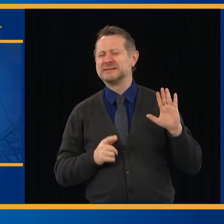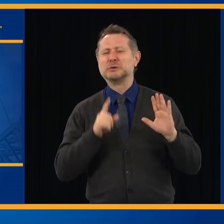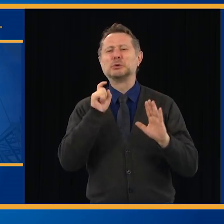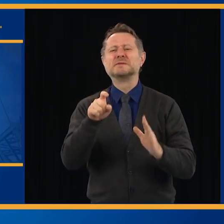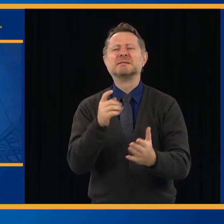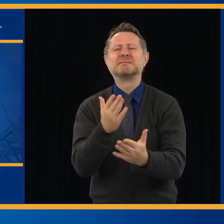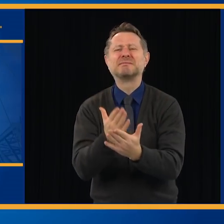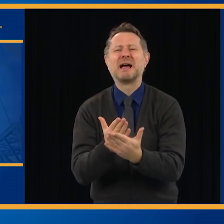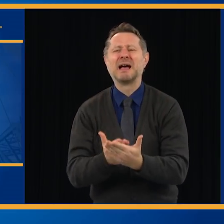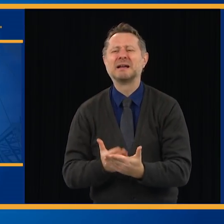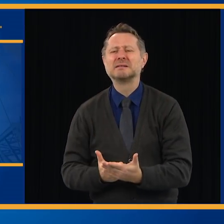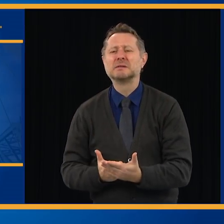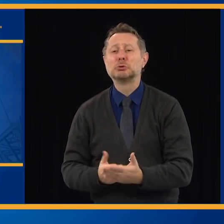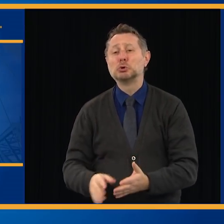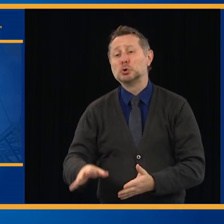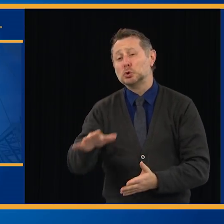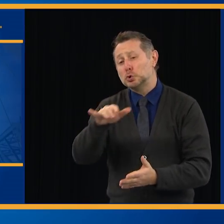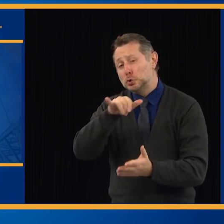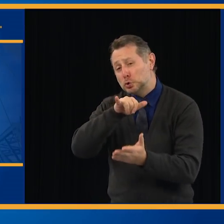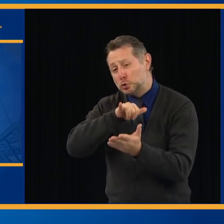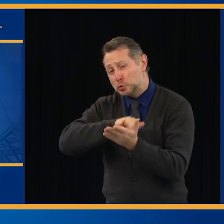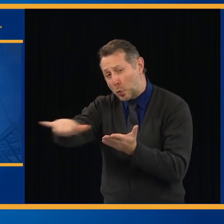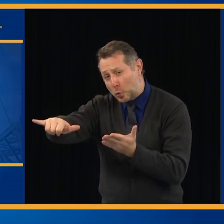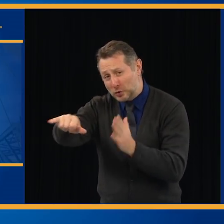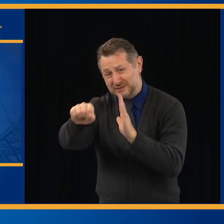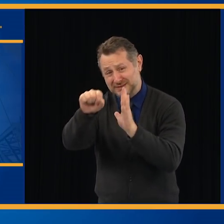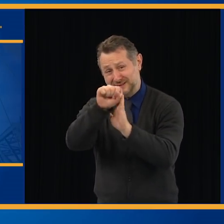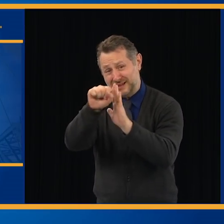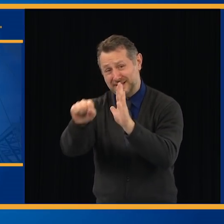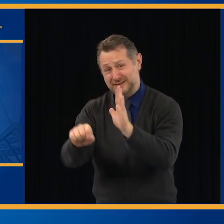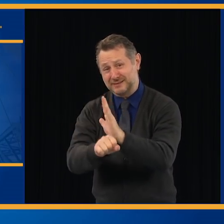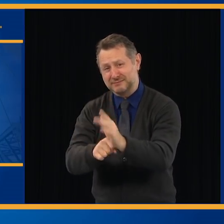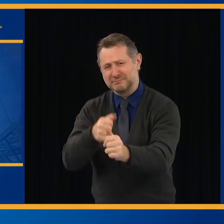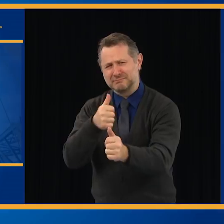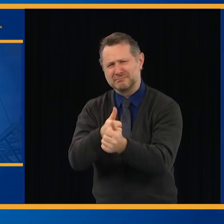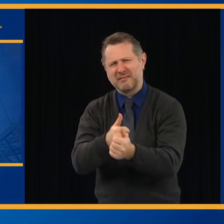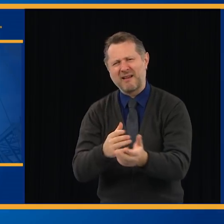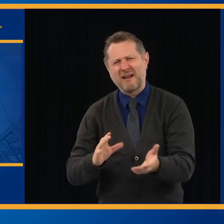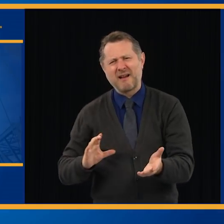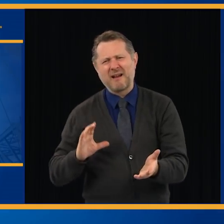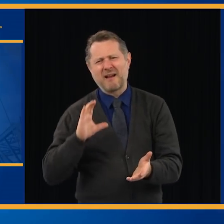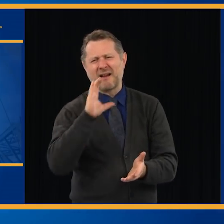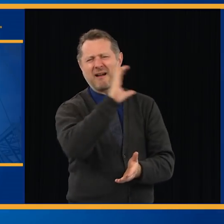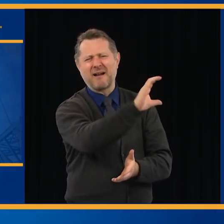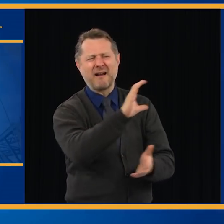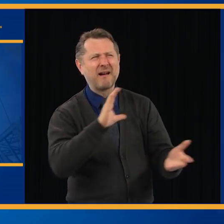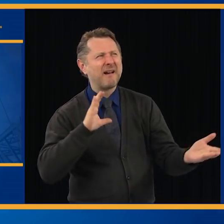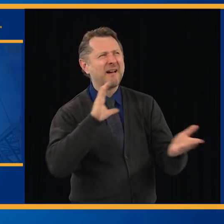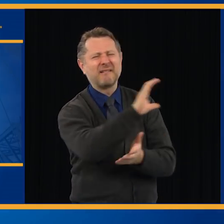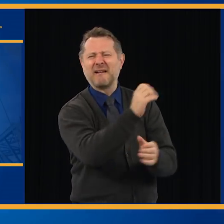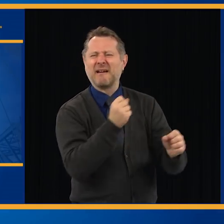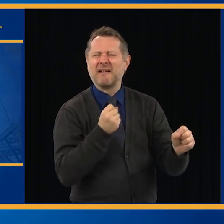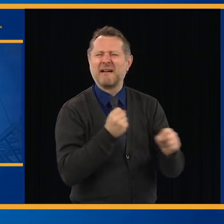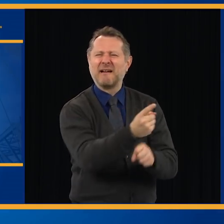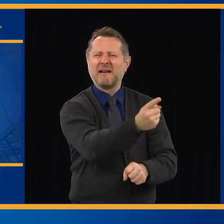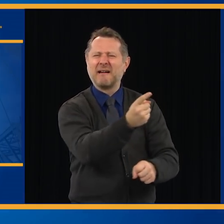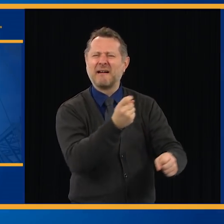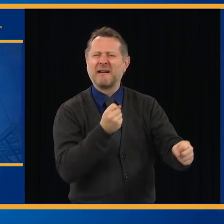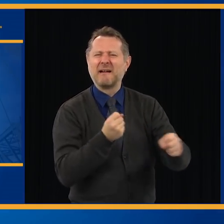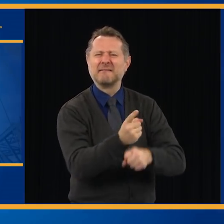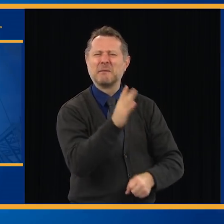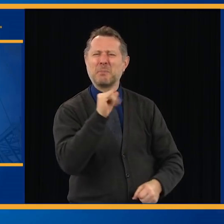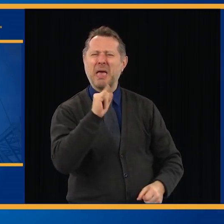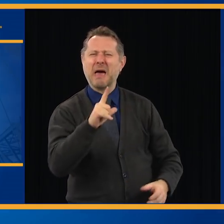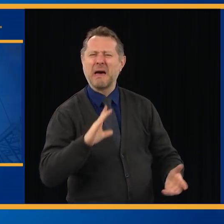State bails them out every year. They're not bailing us out.